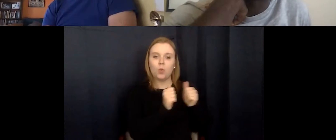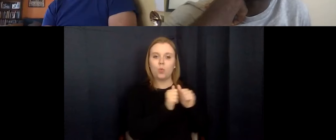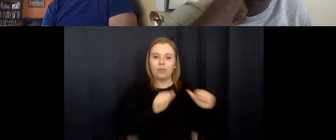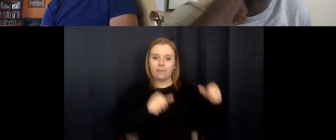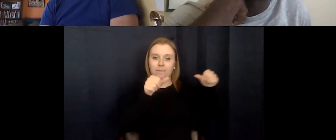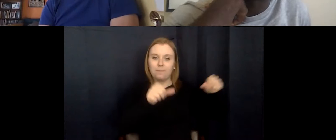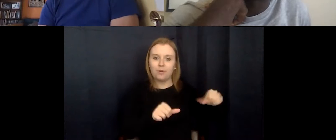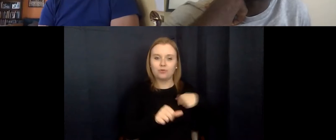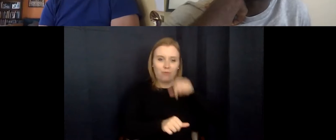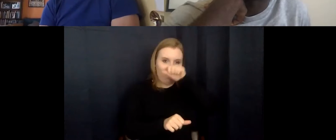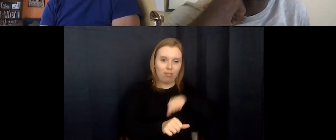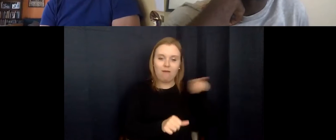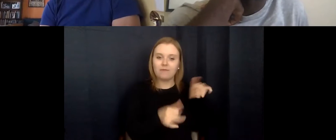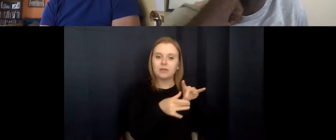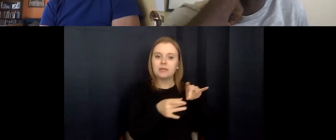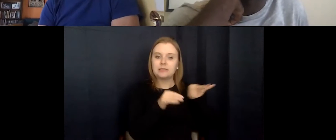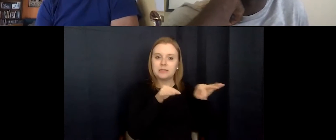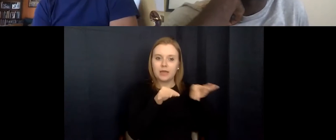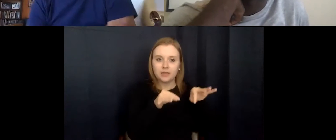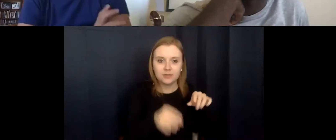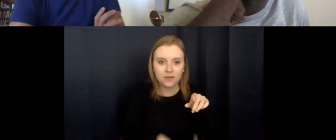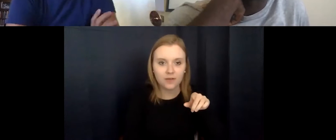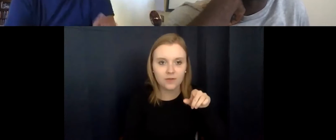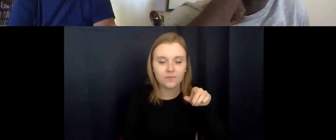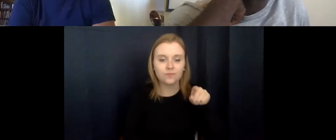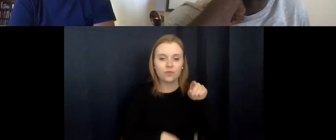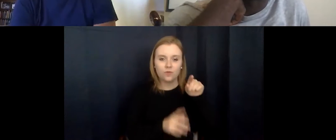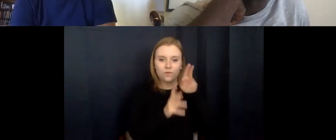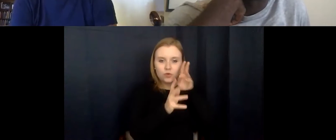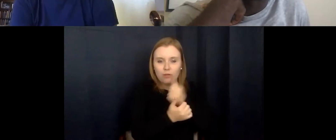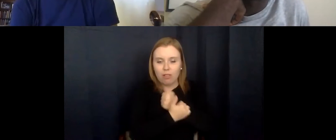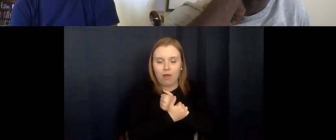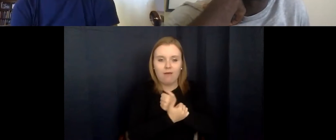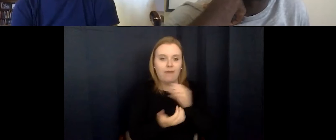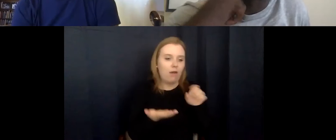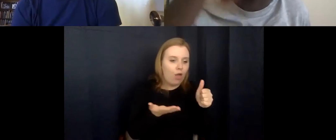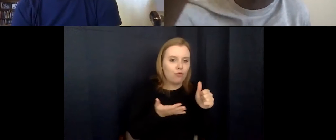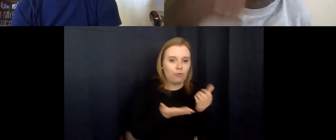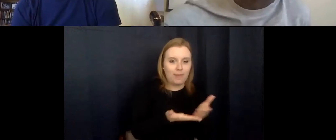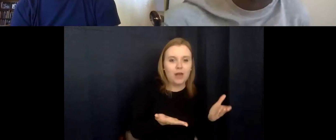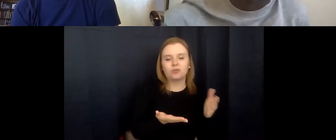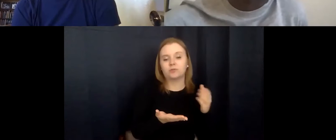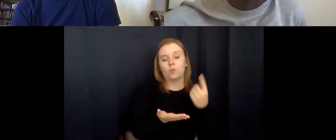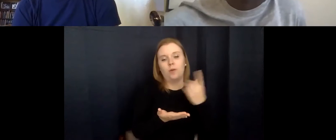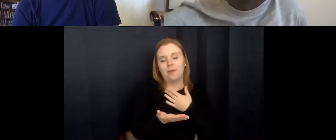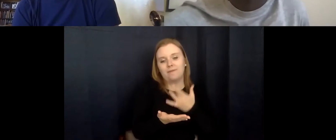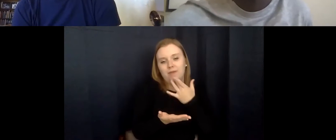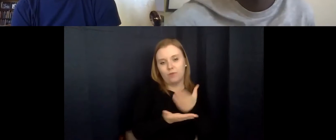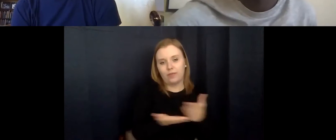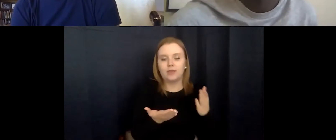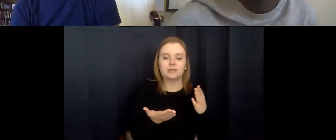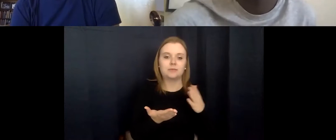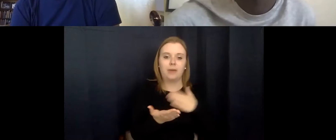that says Forgeries, Love, and Other Matters, which is one of my favorite pieces by choreographer Meg Stewart.